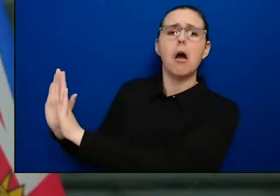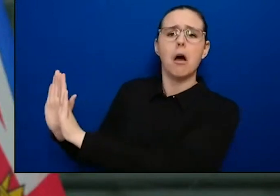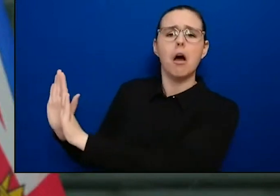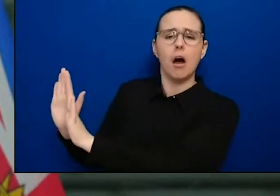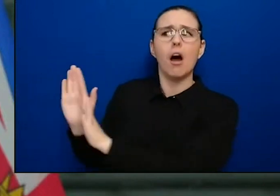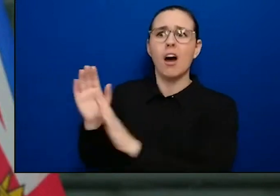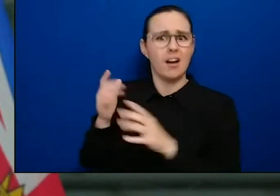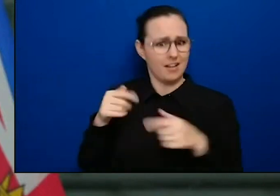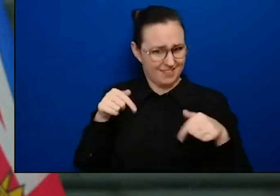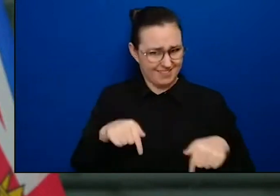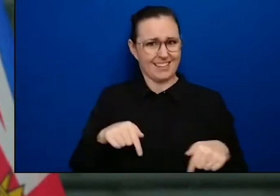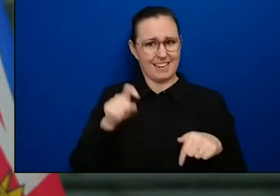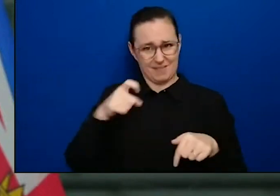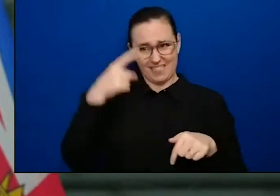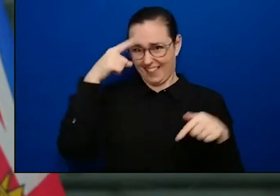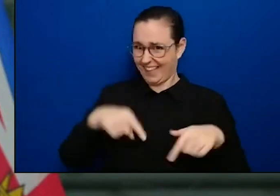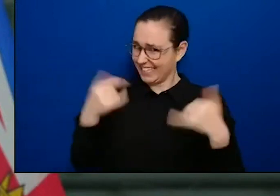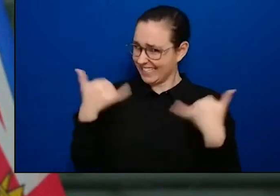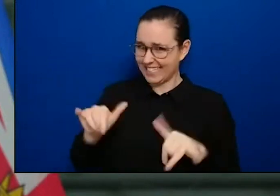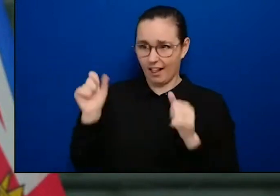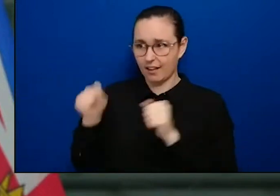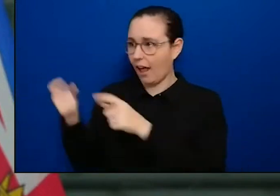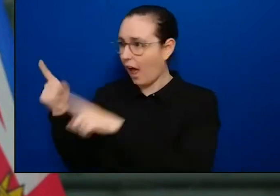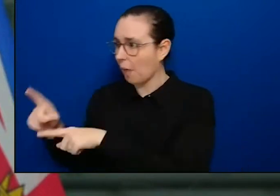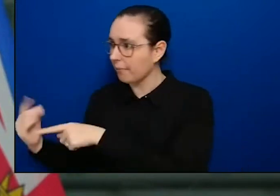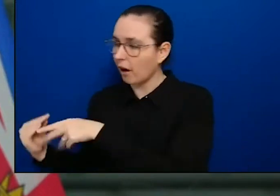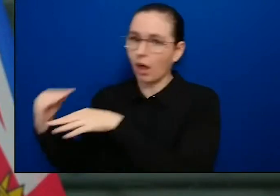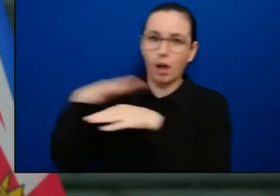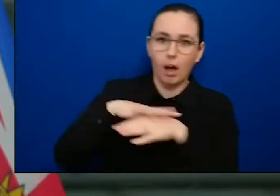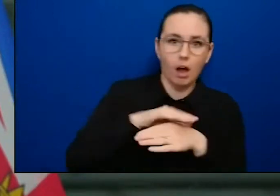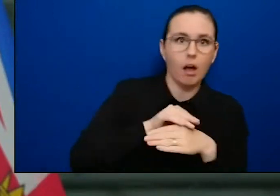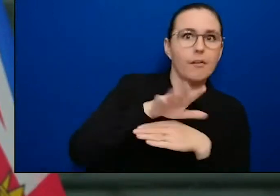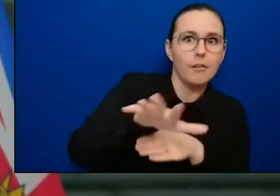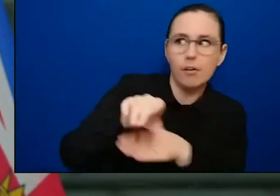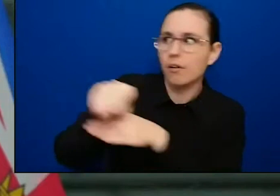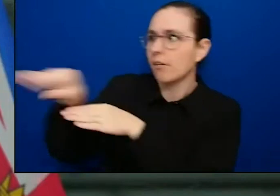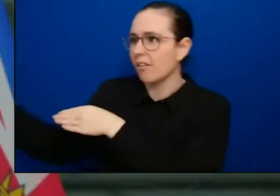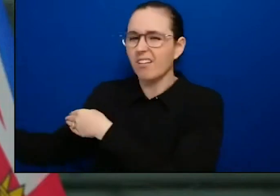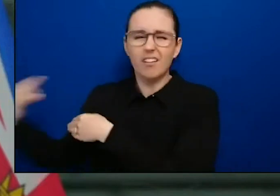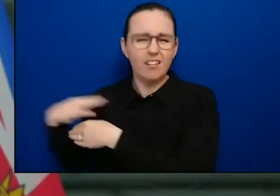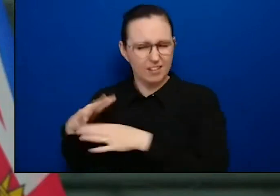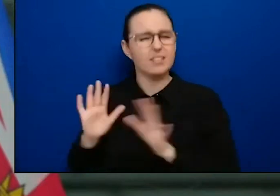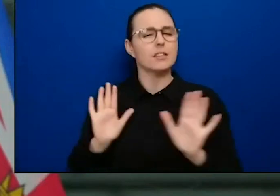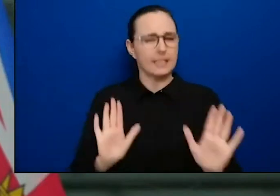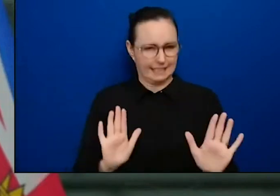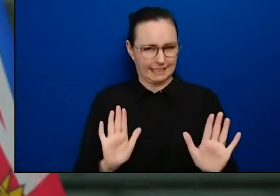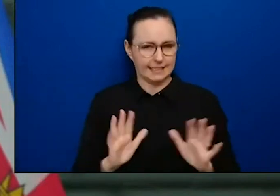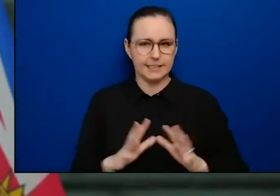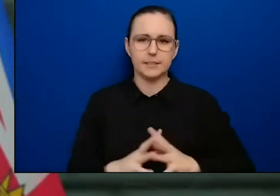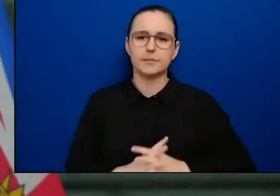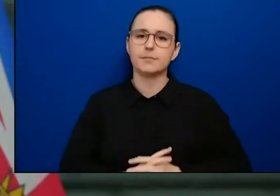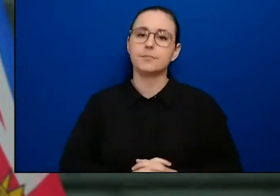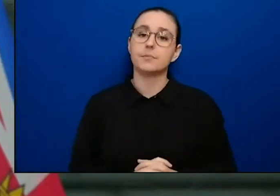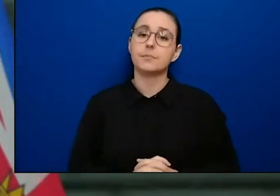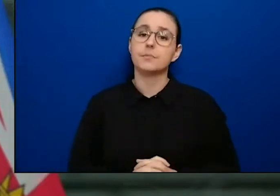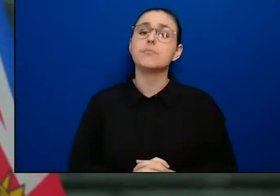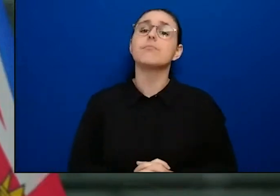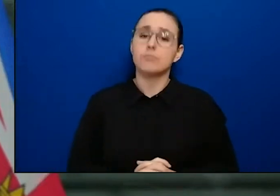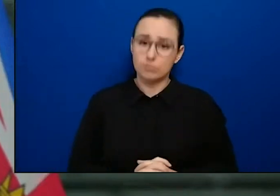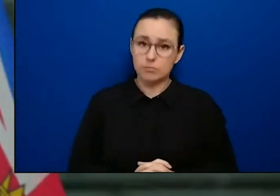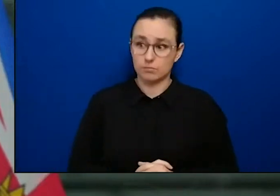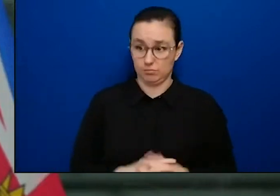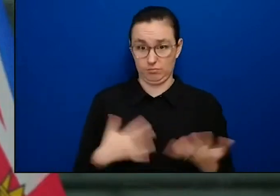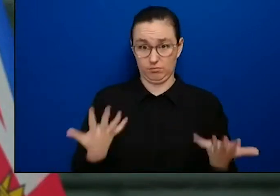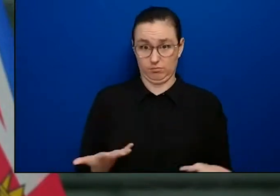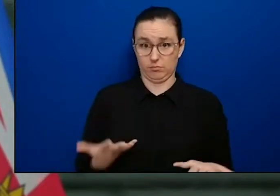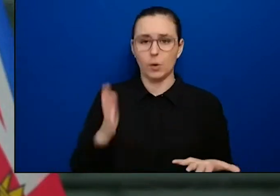these border restrictions that we have in place, and I know there's some new measures being announced today, but until everybody in the global